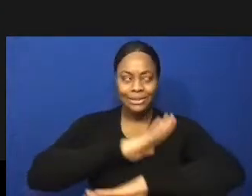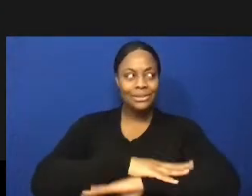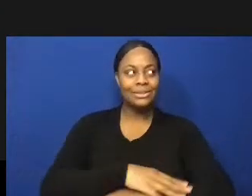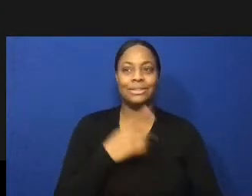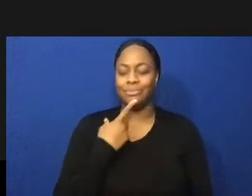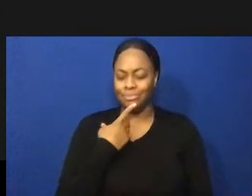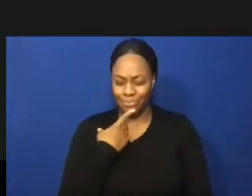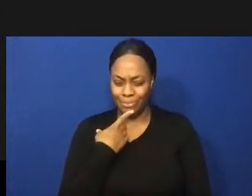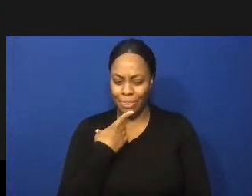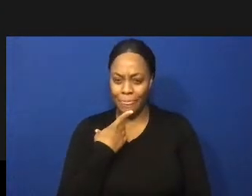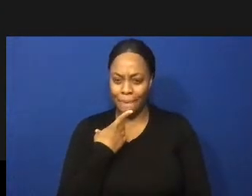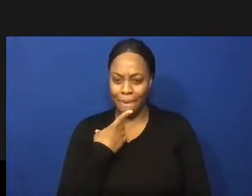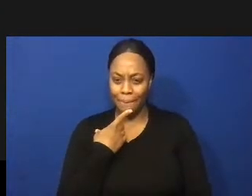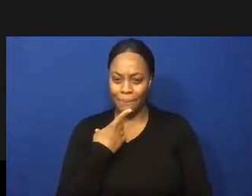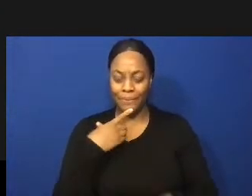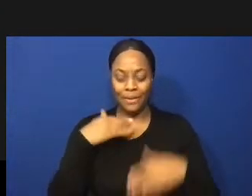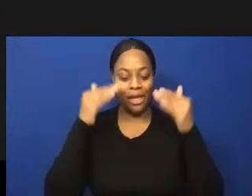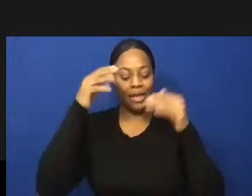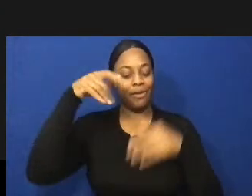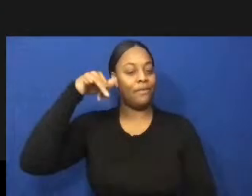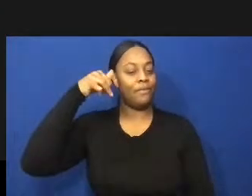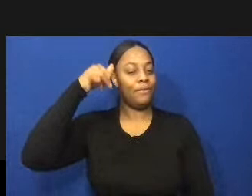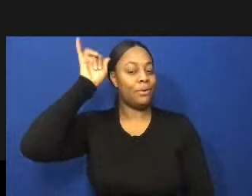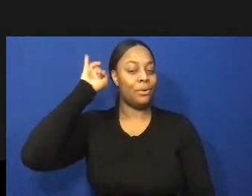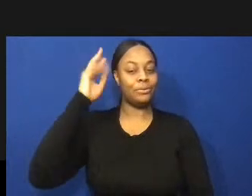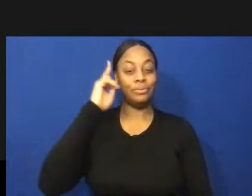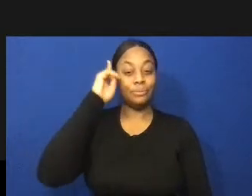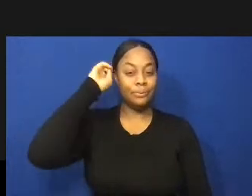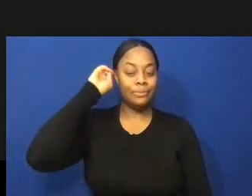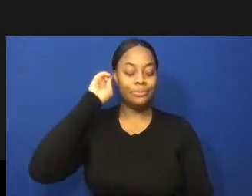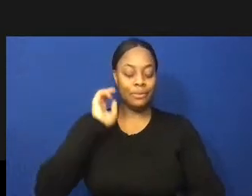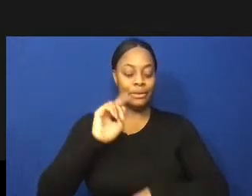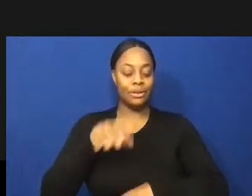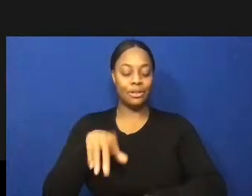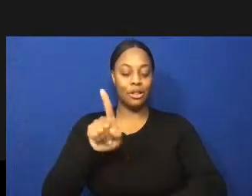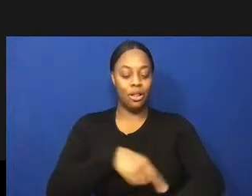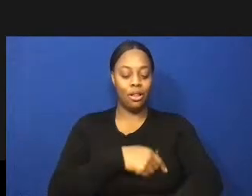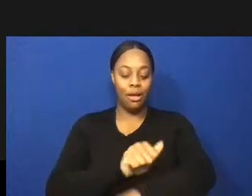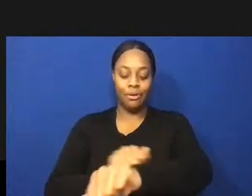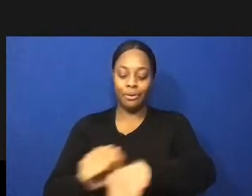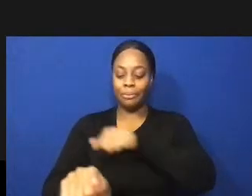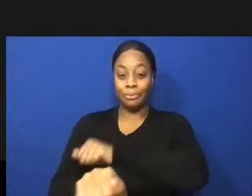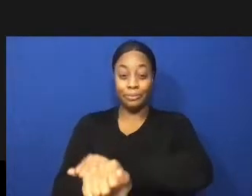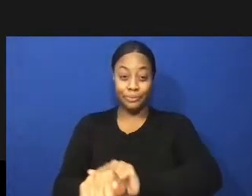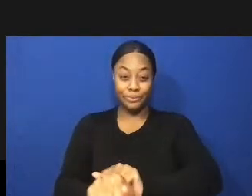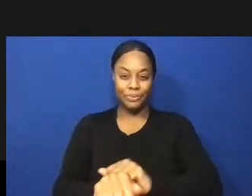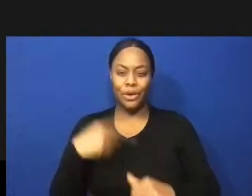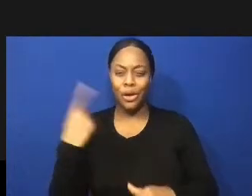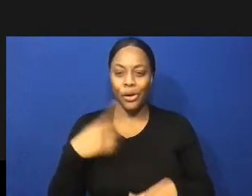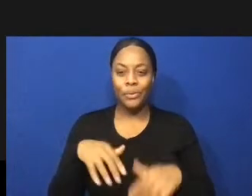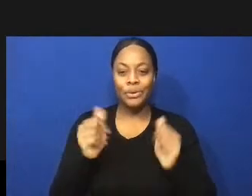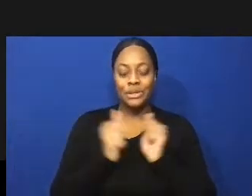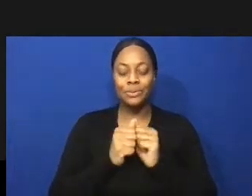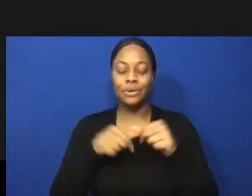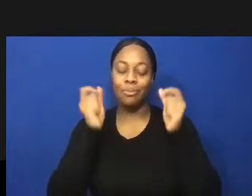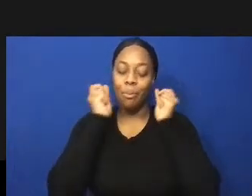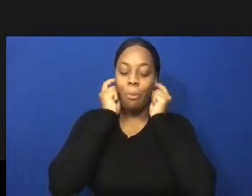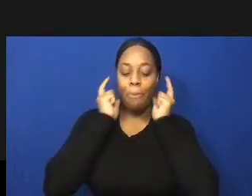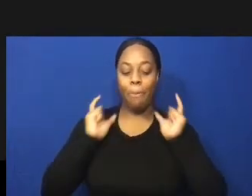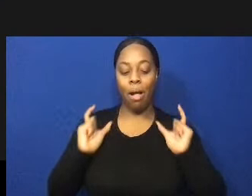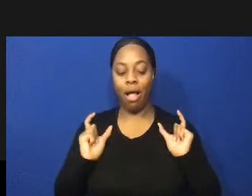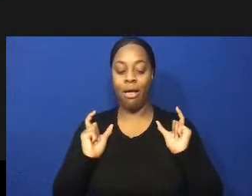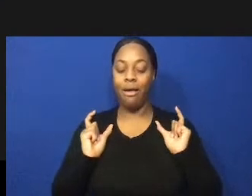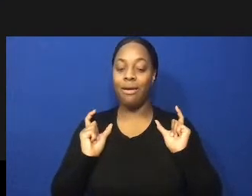a golden low cut hairstyle. I'm wearing Black long sleeve shirt and always with my large BDS silver